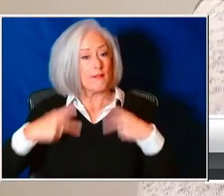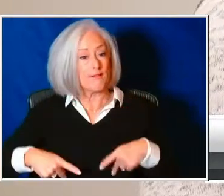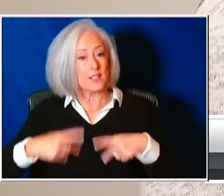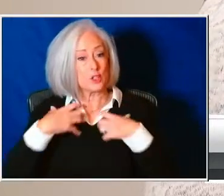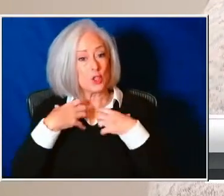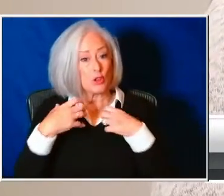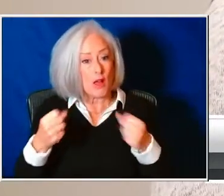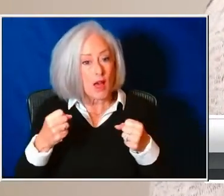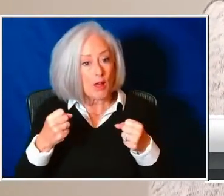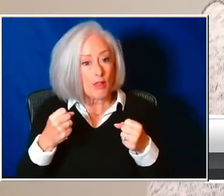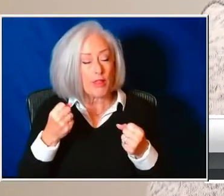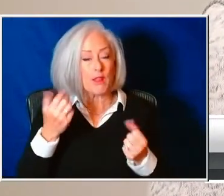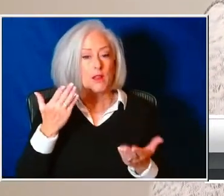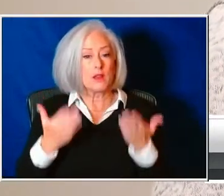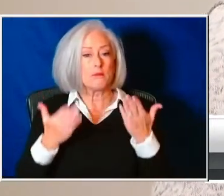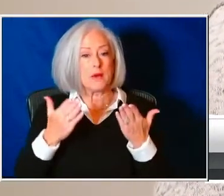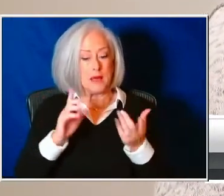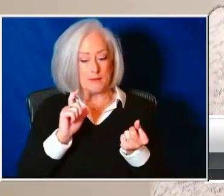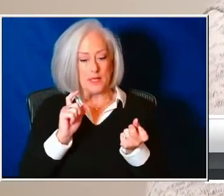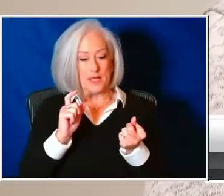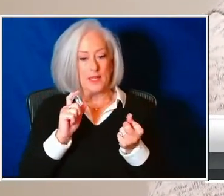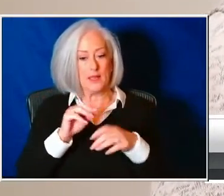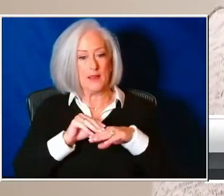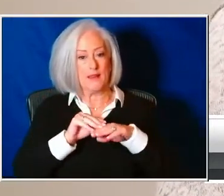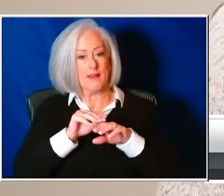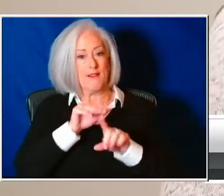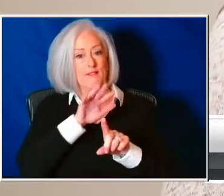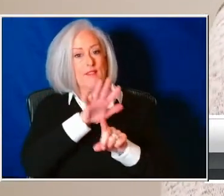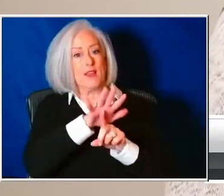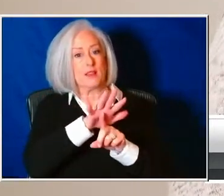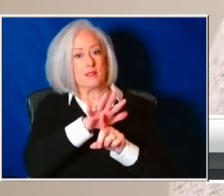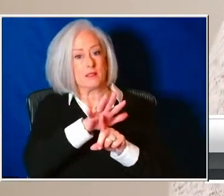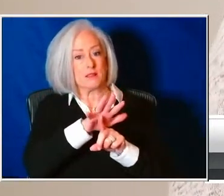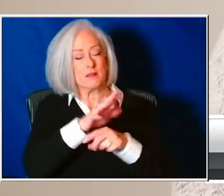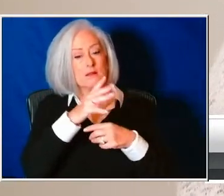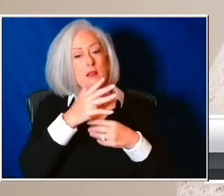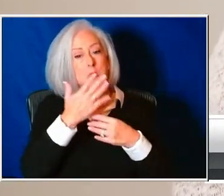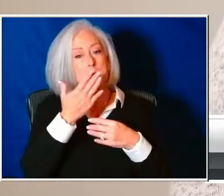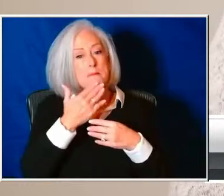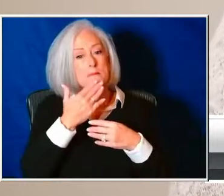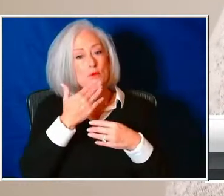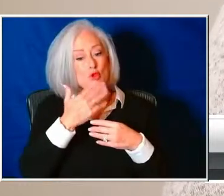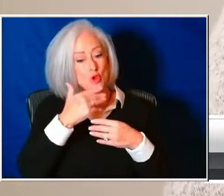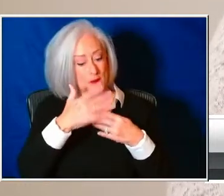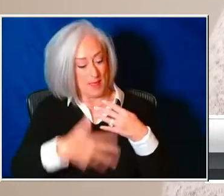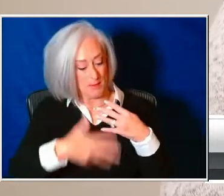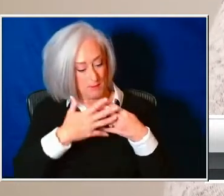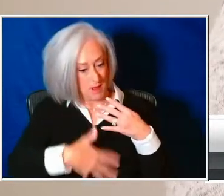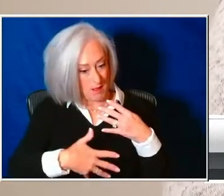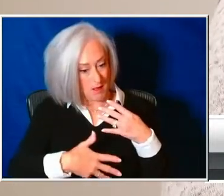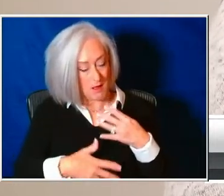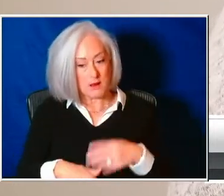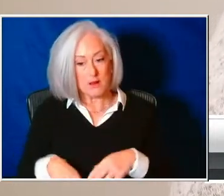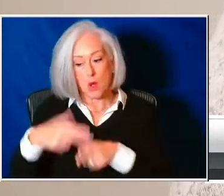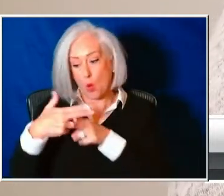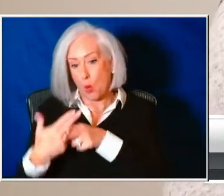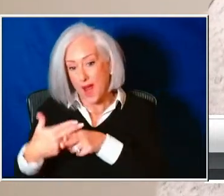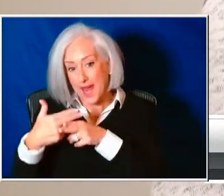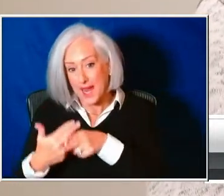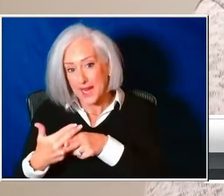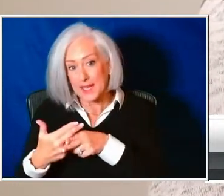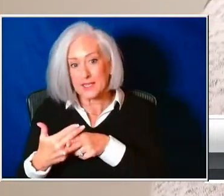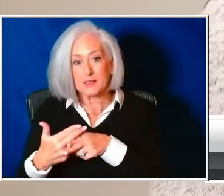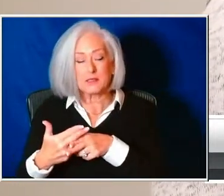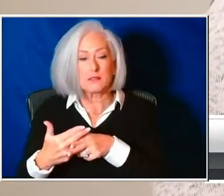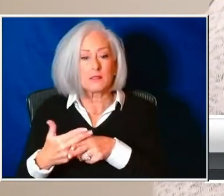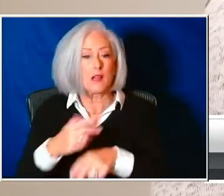changing affecting our blood sugar, our blood pressure, our weight. All of these things are